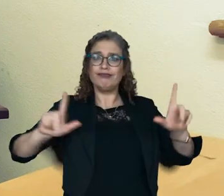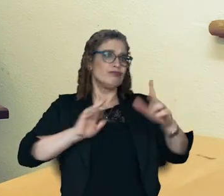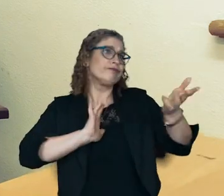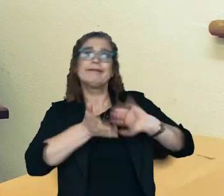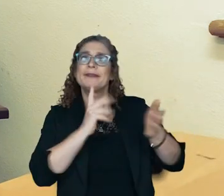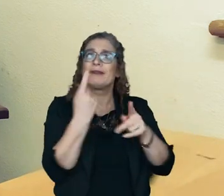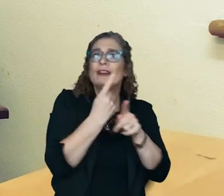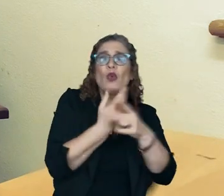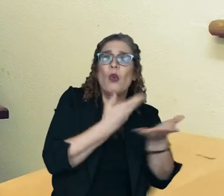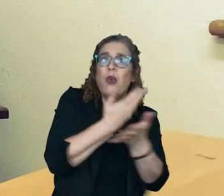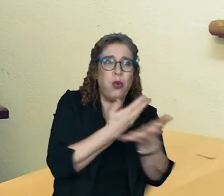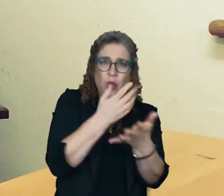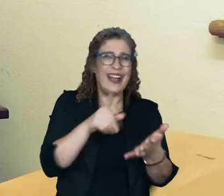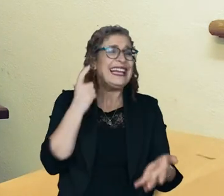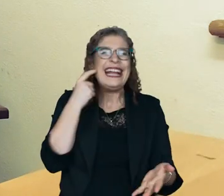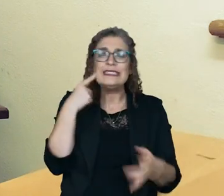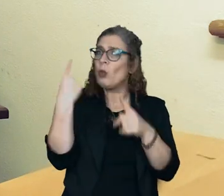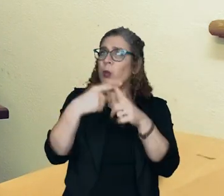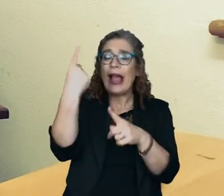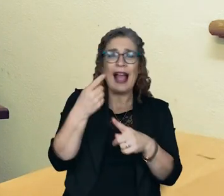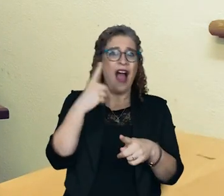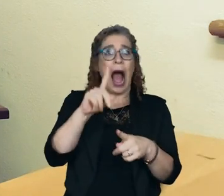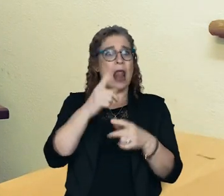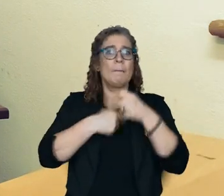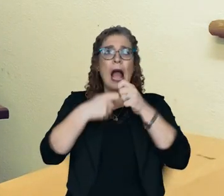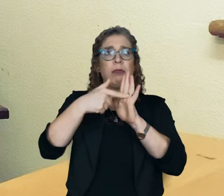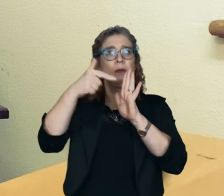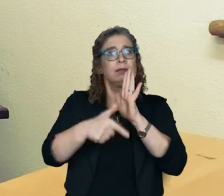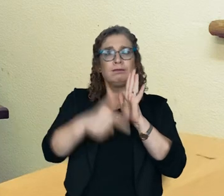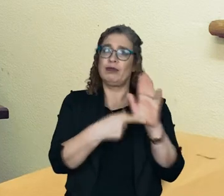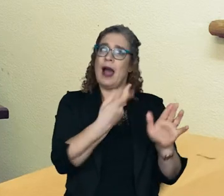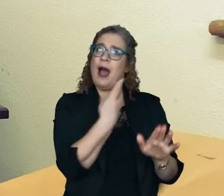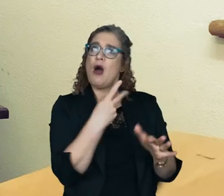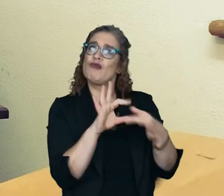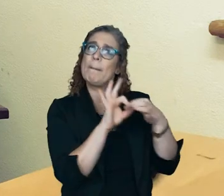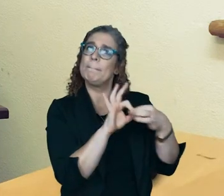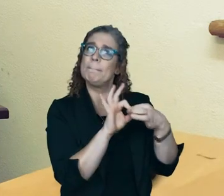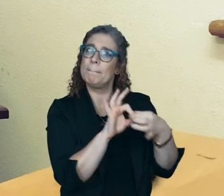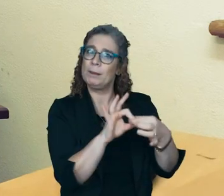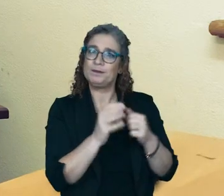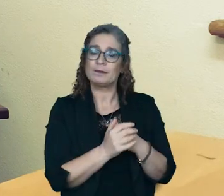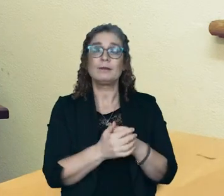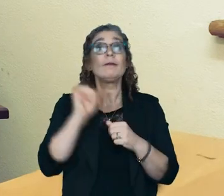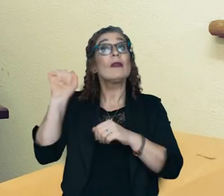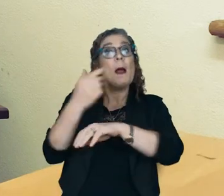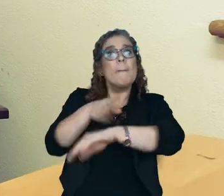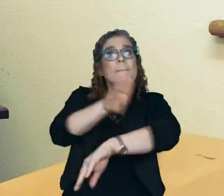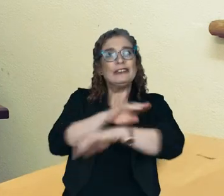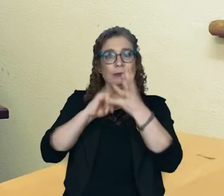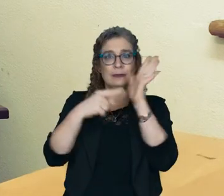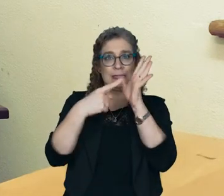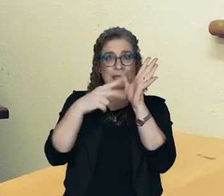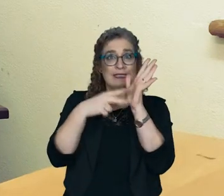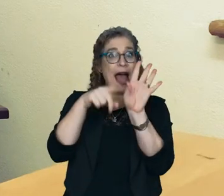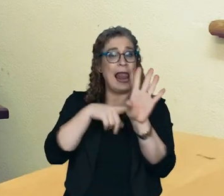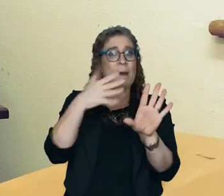also establishing the relationship. What I've been struck during COVID times is that Bishop Stanley has contacted me